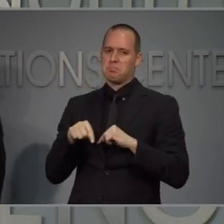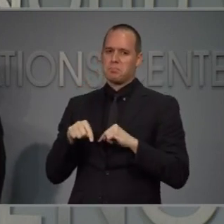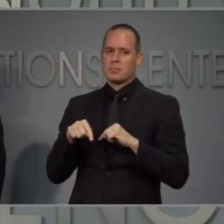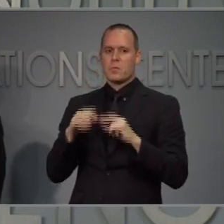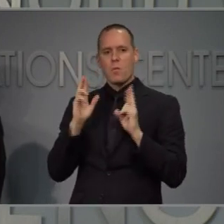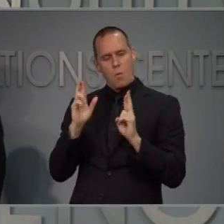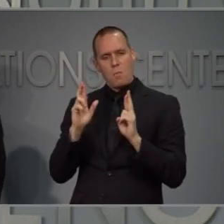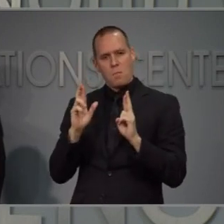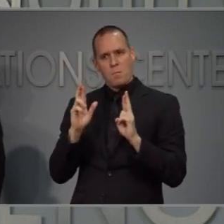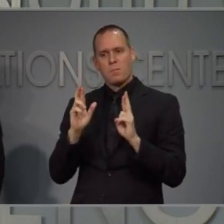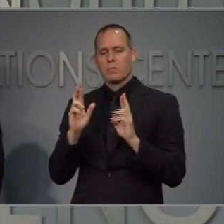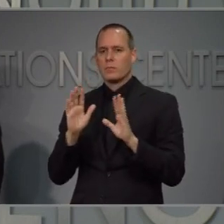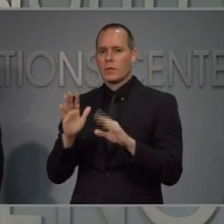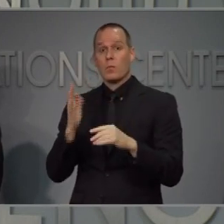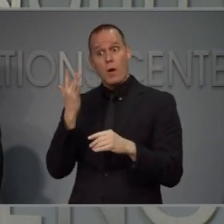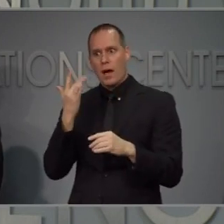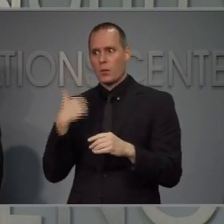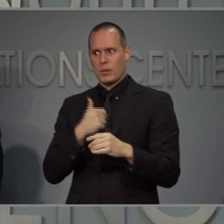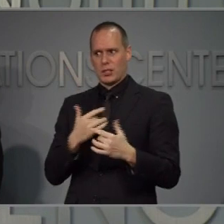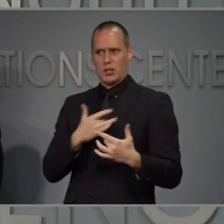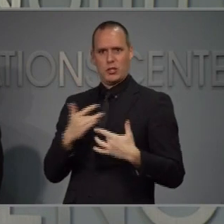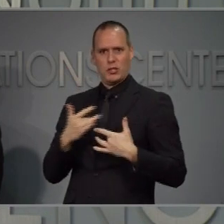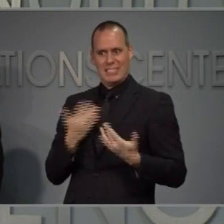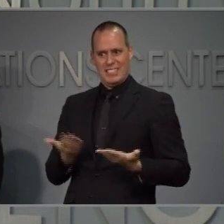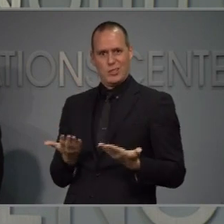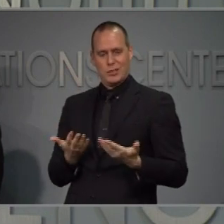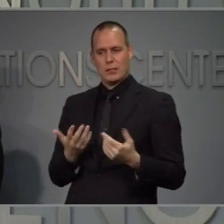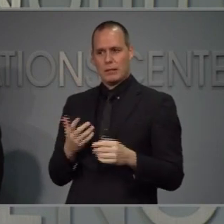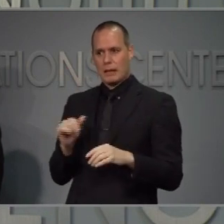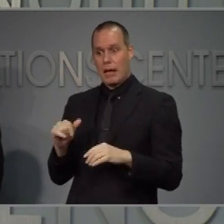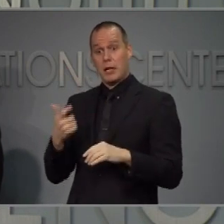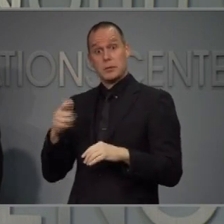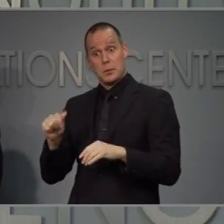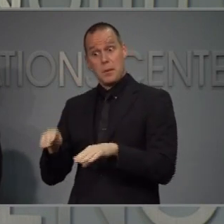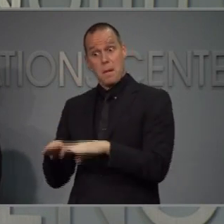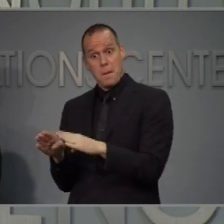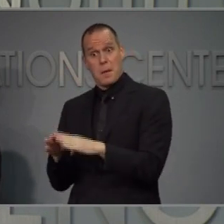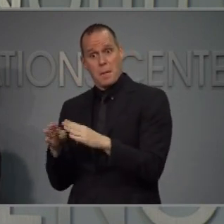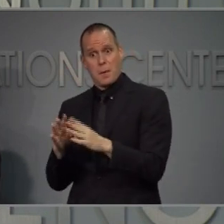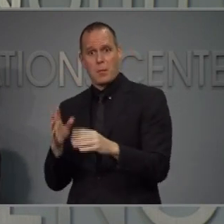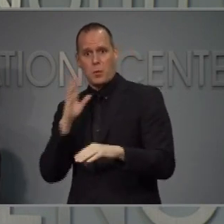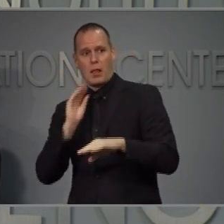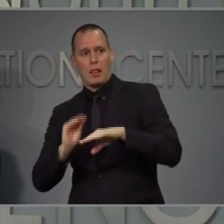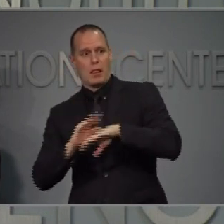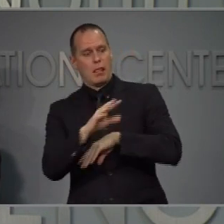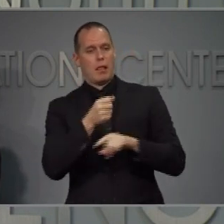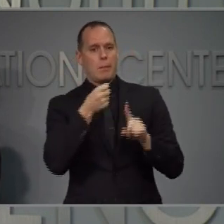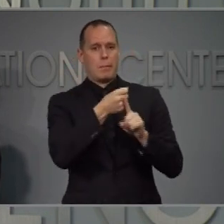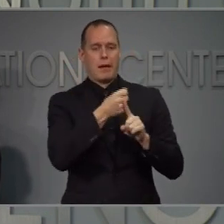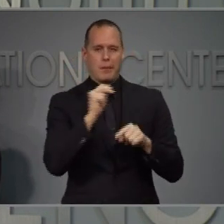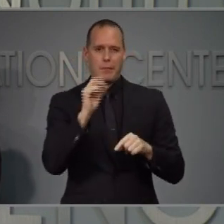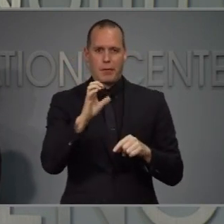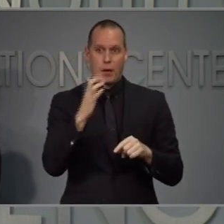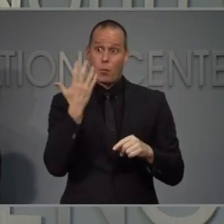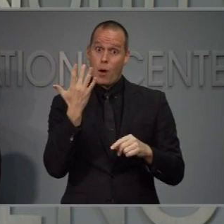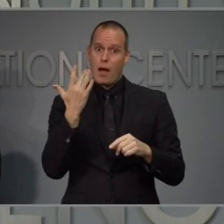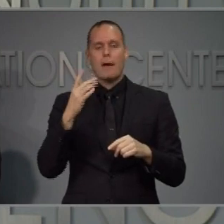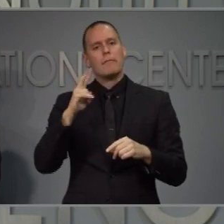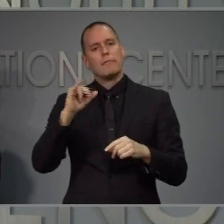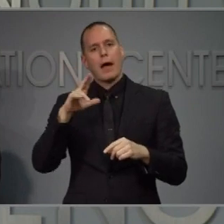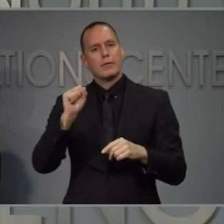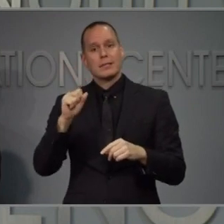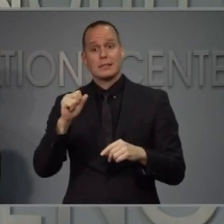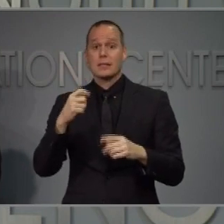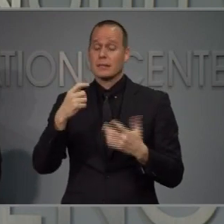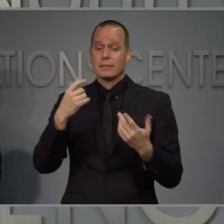these restrictions being lifted and potentially hurting North Carolina because the virus, like it doesn't respect